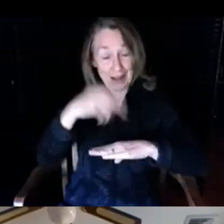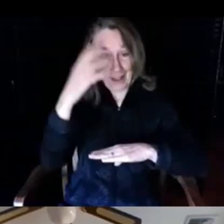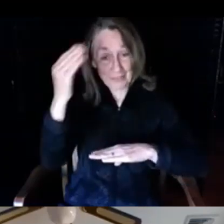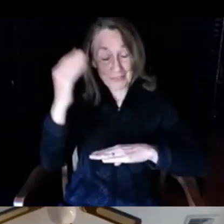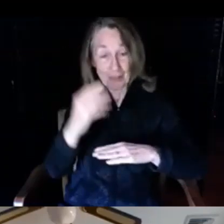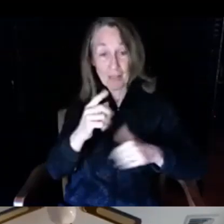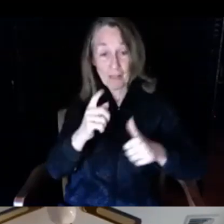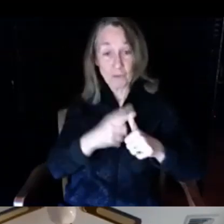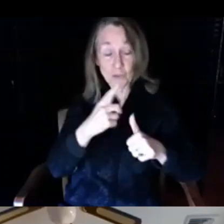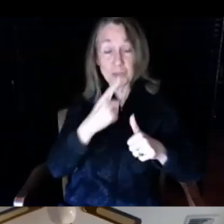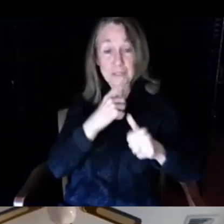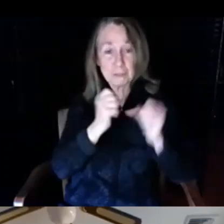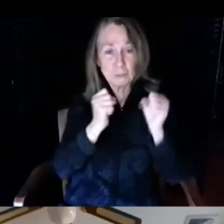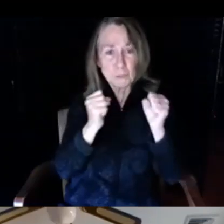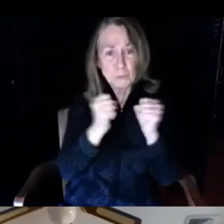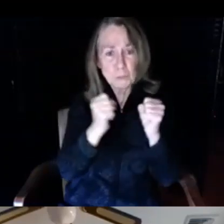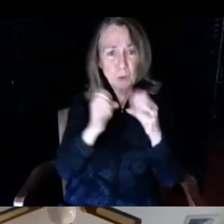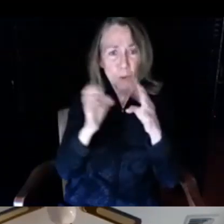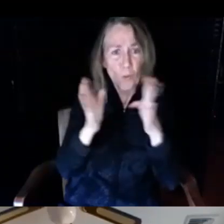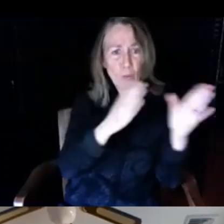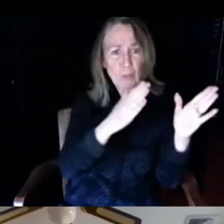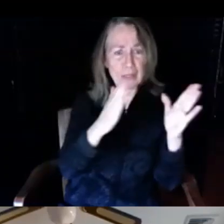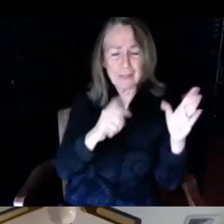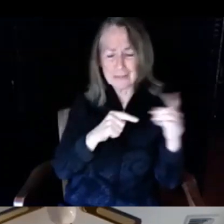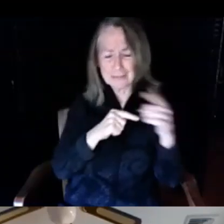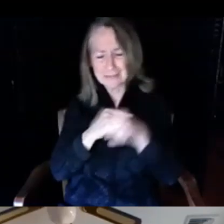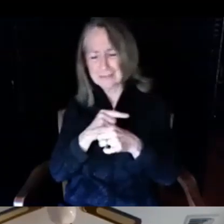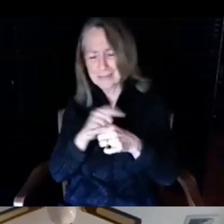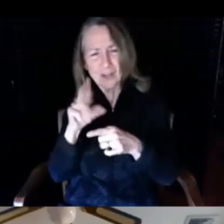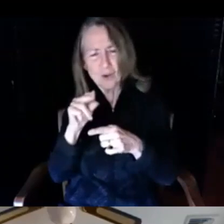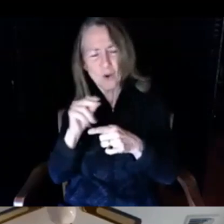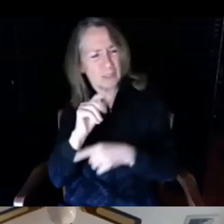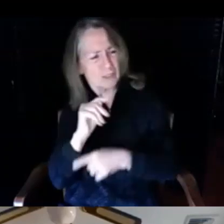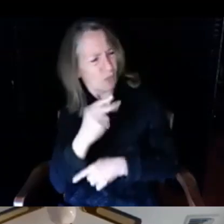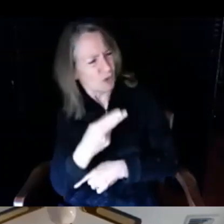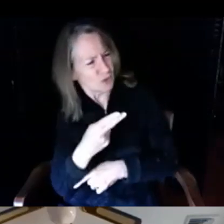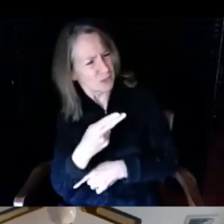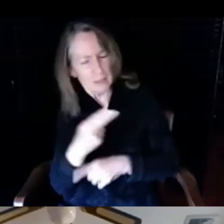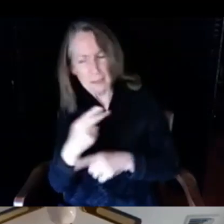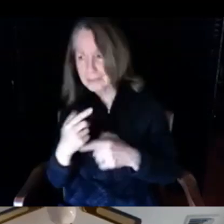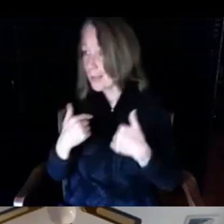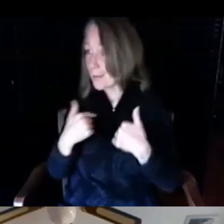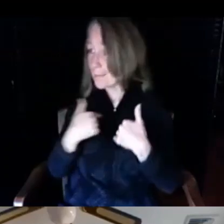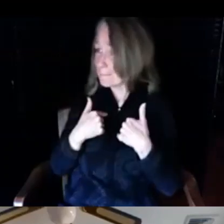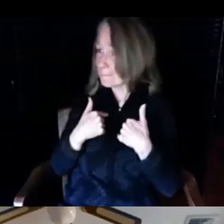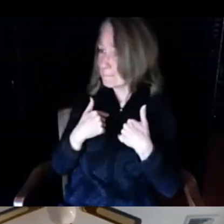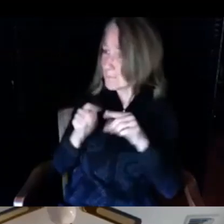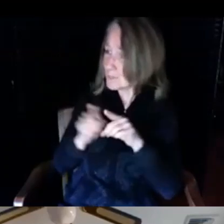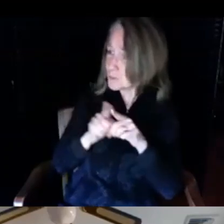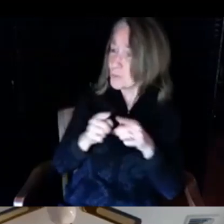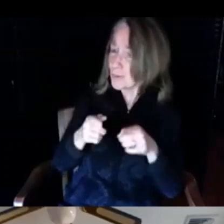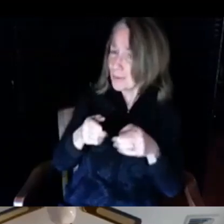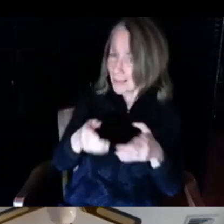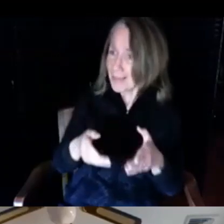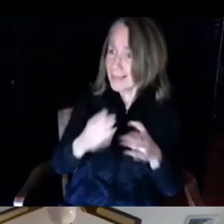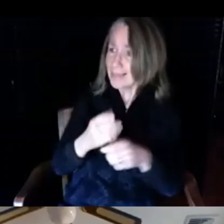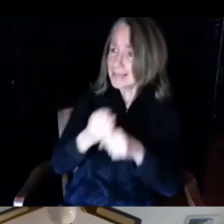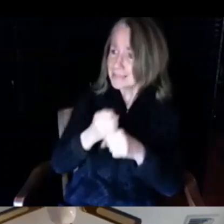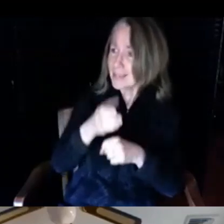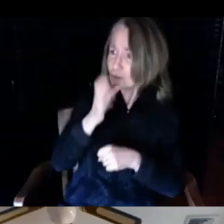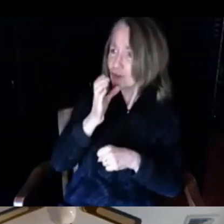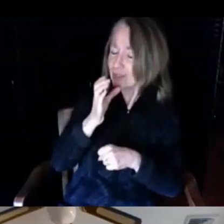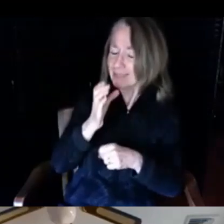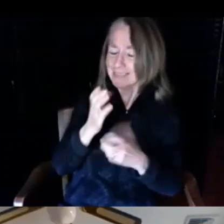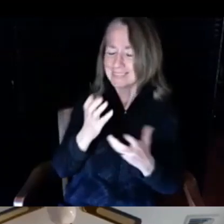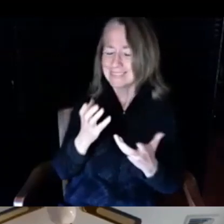it's windy." The second one says, "No, it's Thursday." And the third one said, "Me too, let's get a drink." So you have three people there that